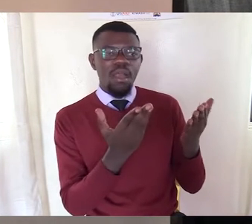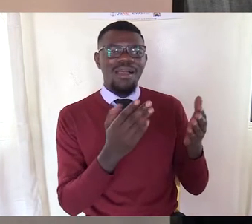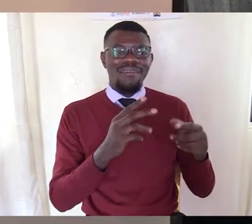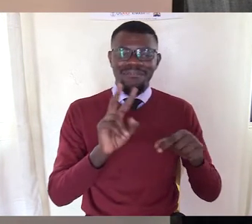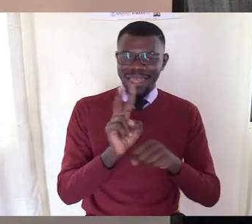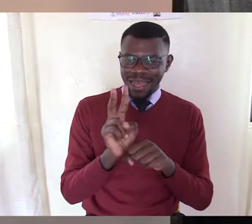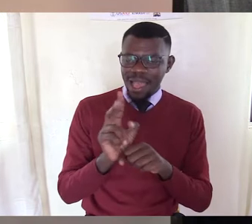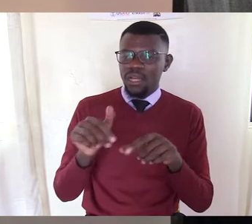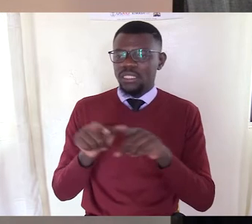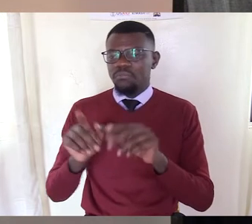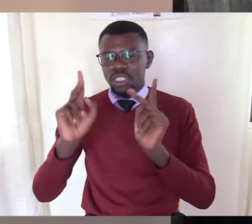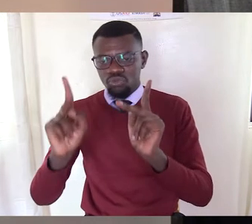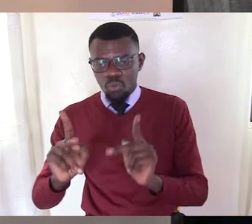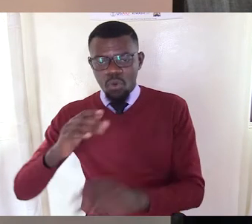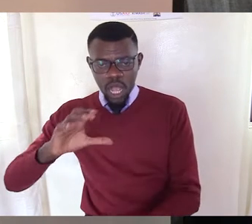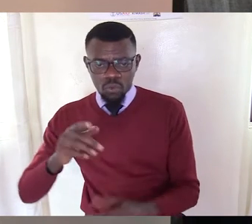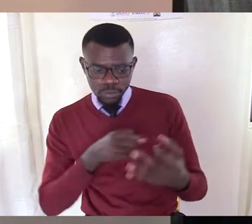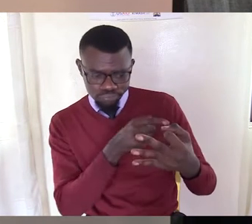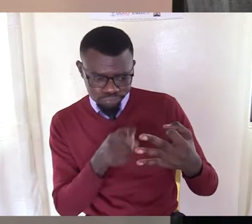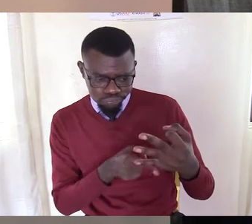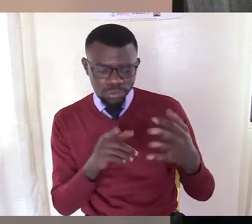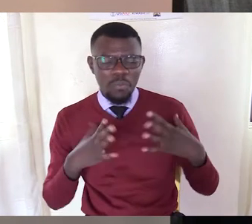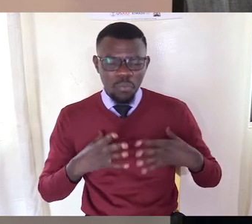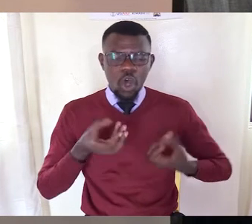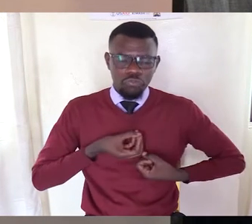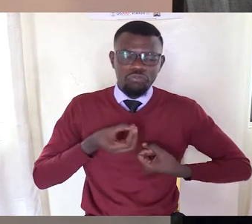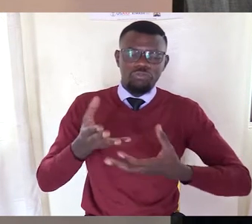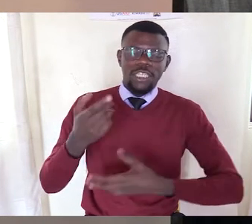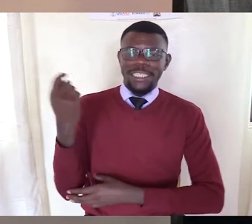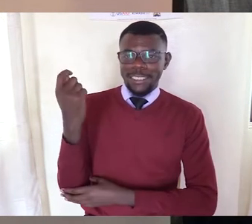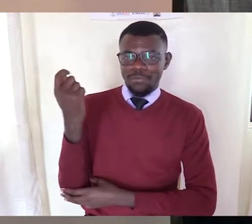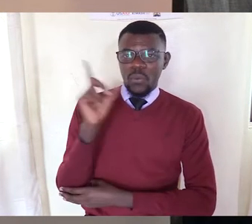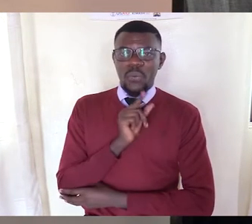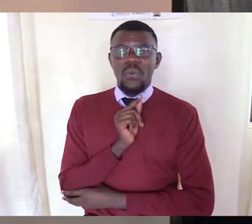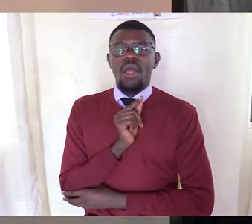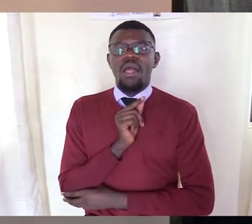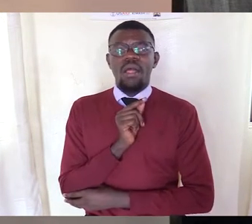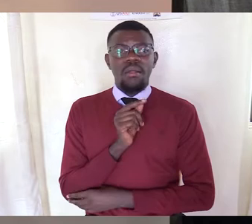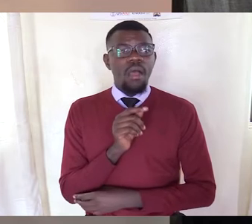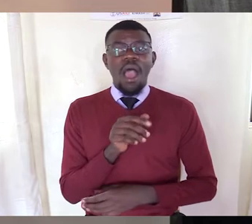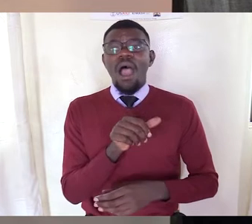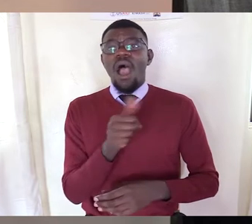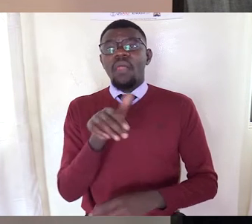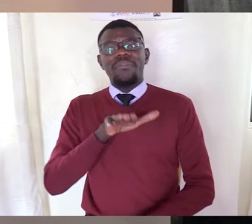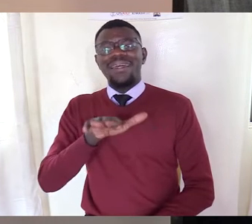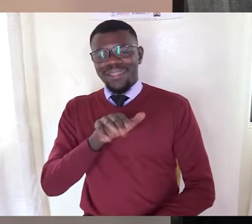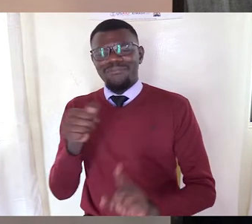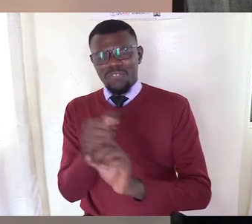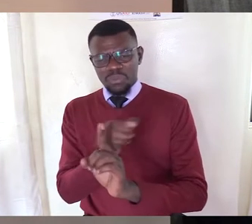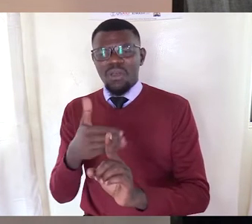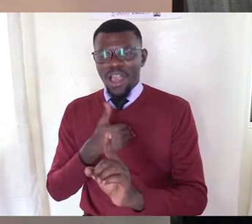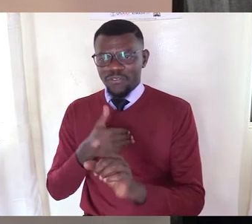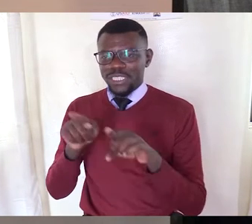Vihiga, and also Kisumu counties specifically. This is not to say that there were no violence in other parts of the